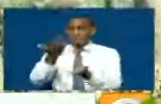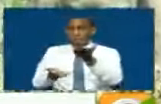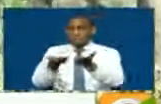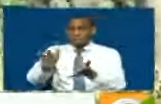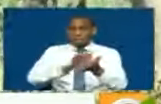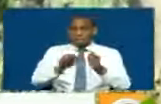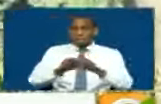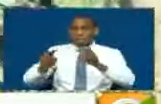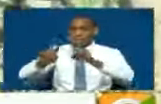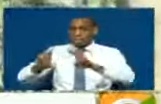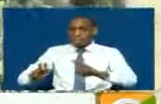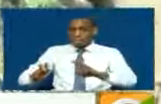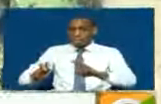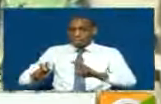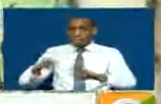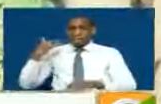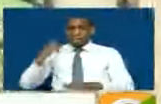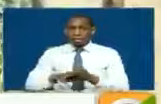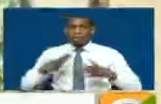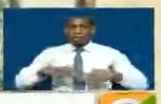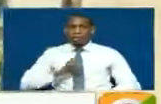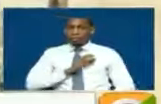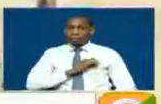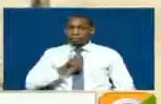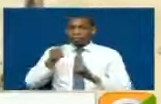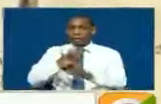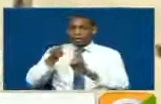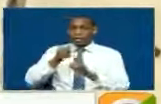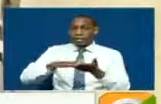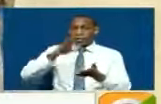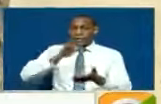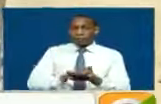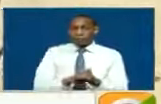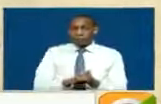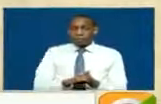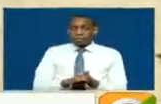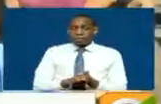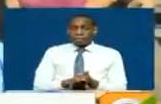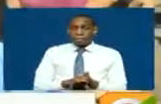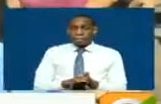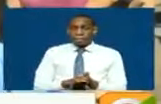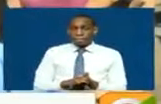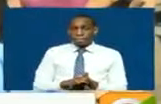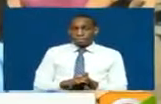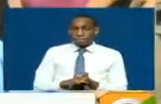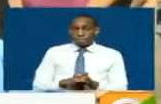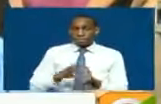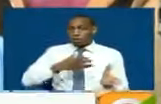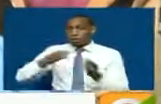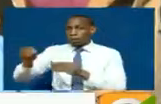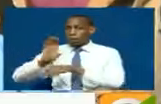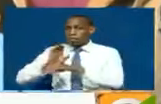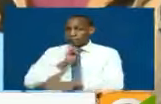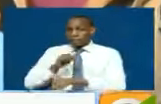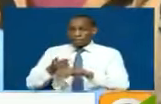the damage and trail the attackers, residents fear more attacks. Most were caught unawares. Ilikuwa nimeenda